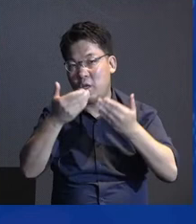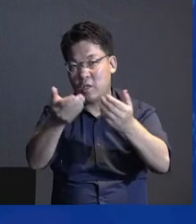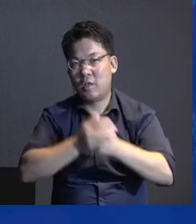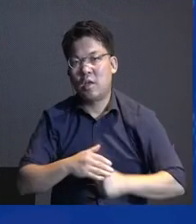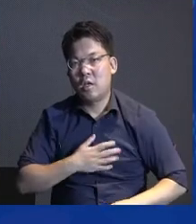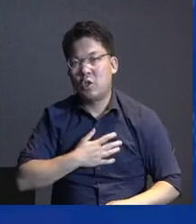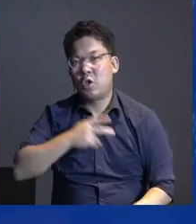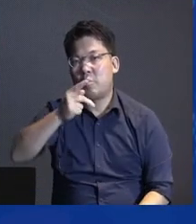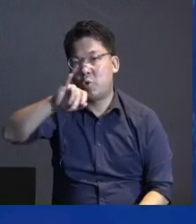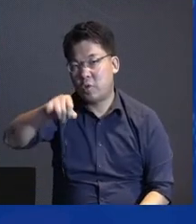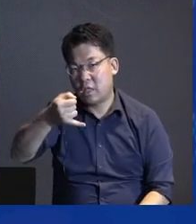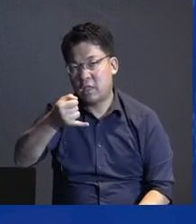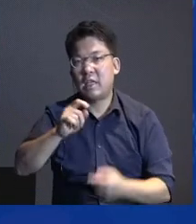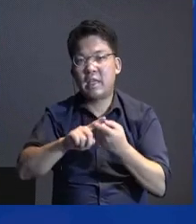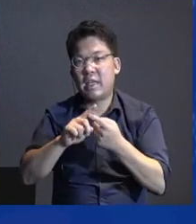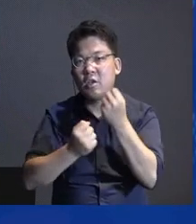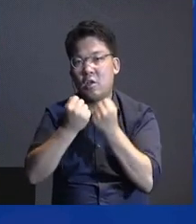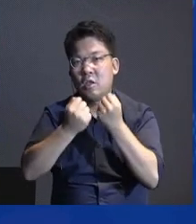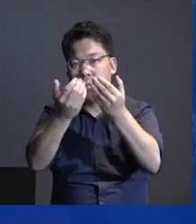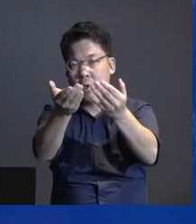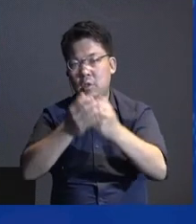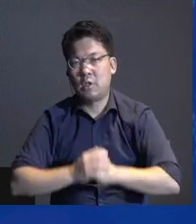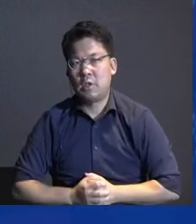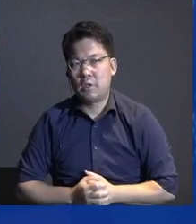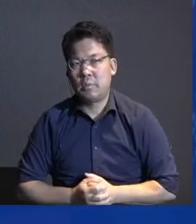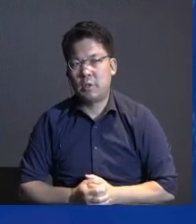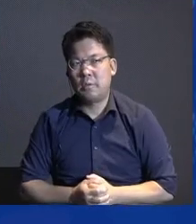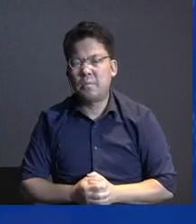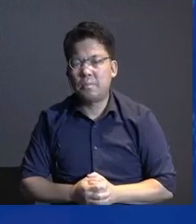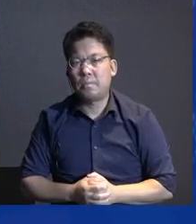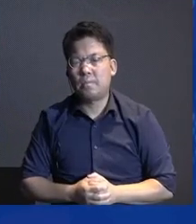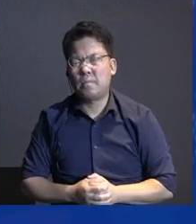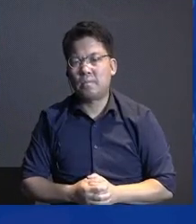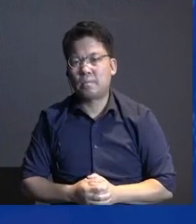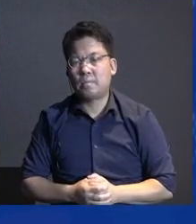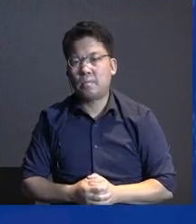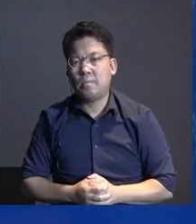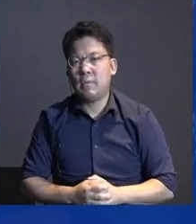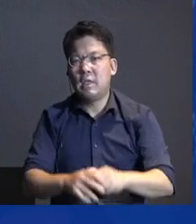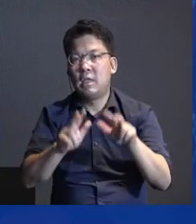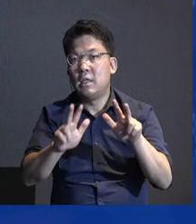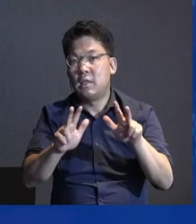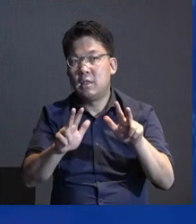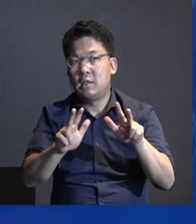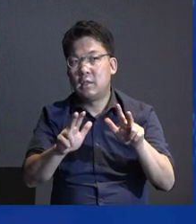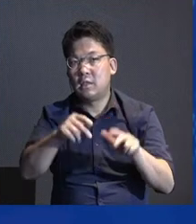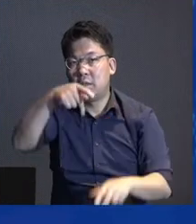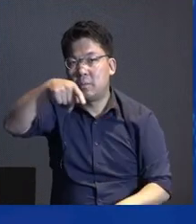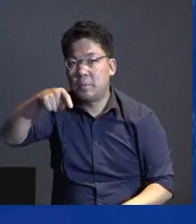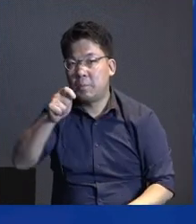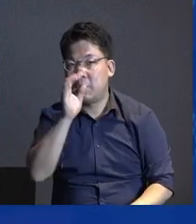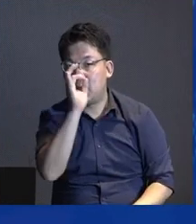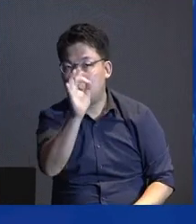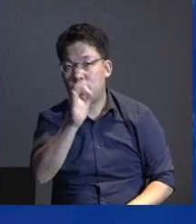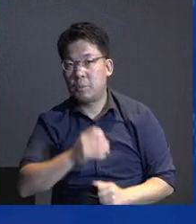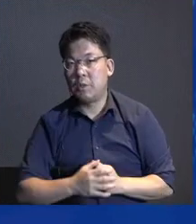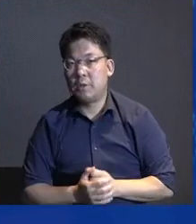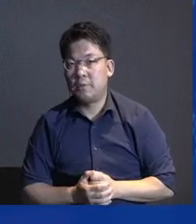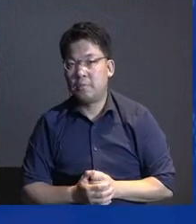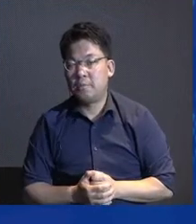now. Let's back to the description on the slide. We learn a lot from the experience